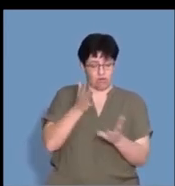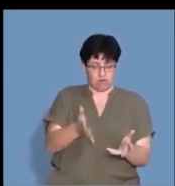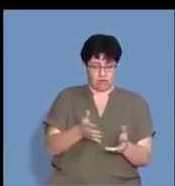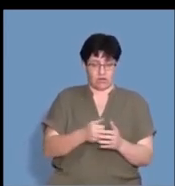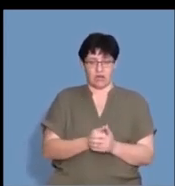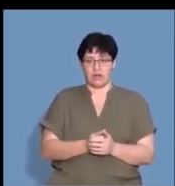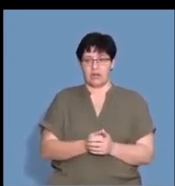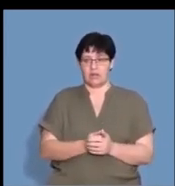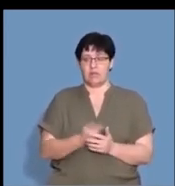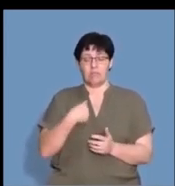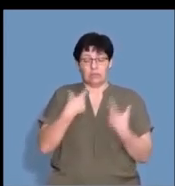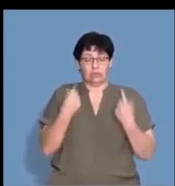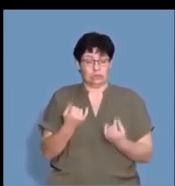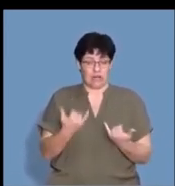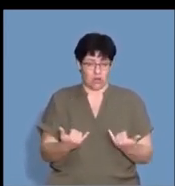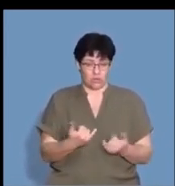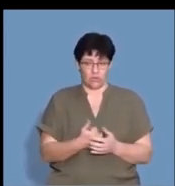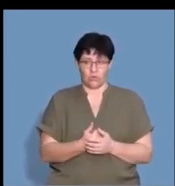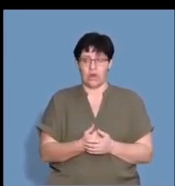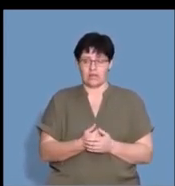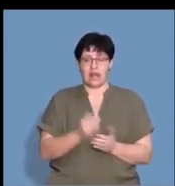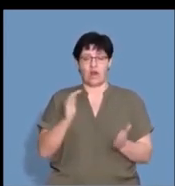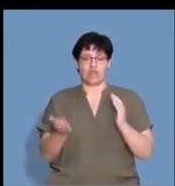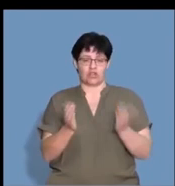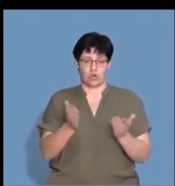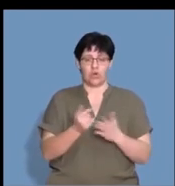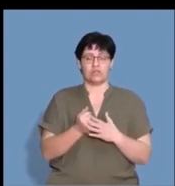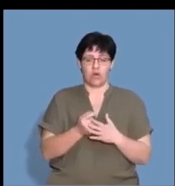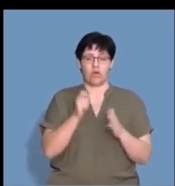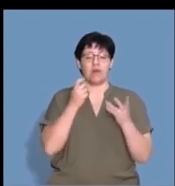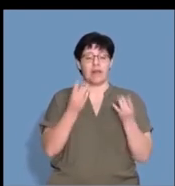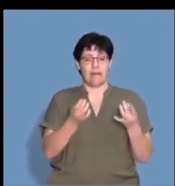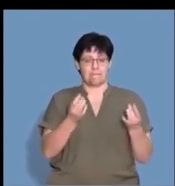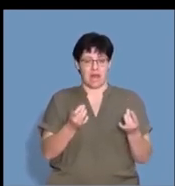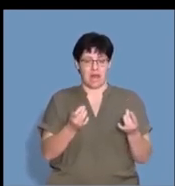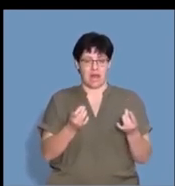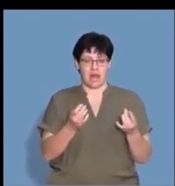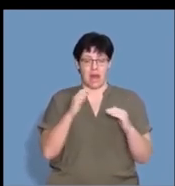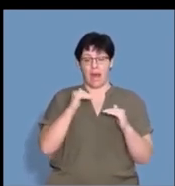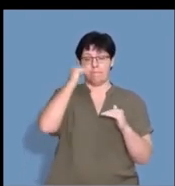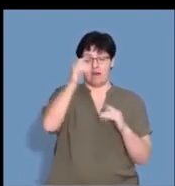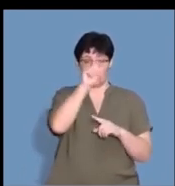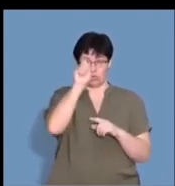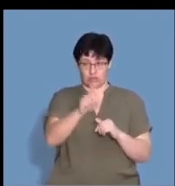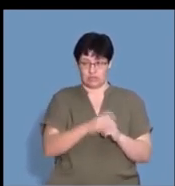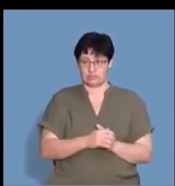that. And then what I'm going to do is I'm going to do it as a ratio. So I write out the number above my question mark,